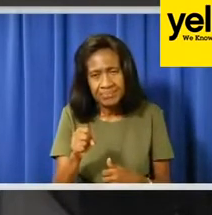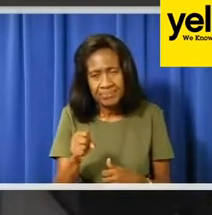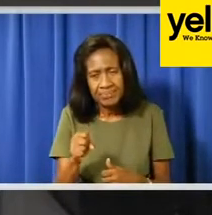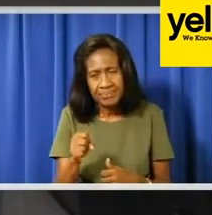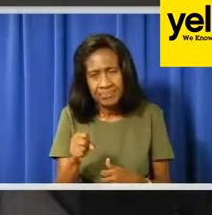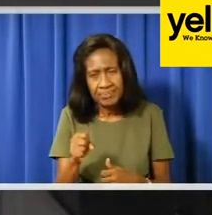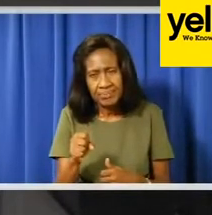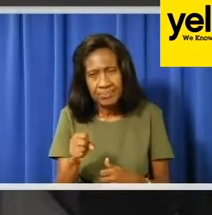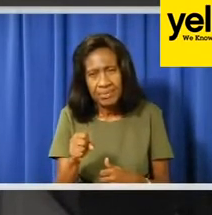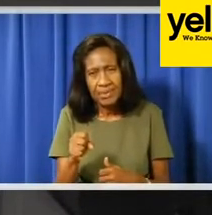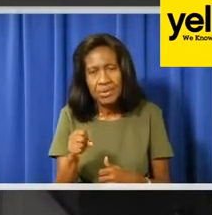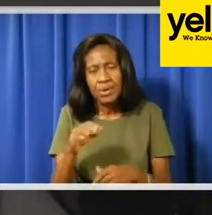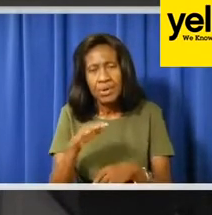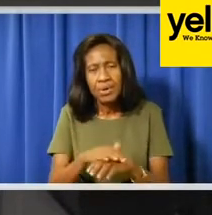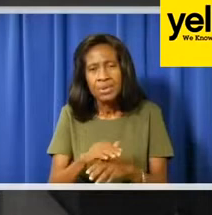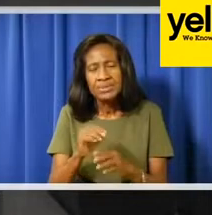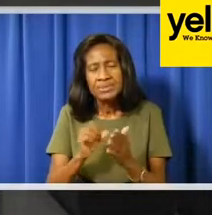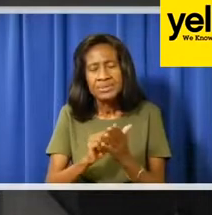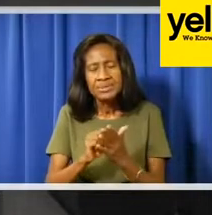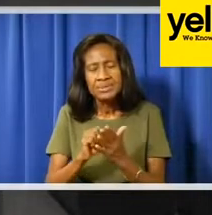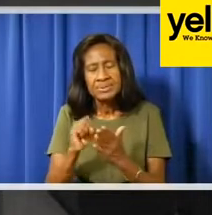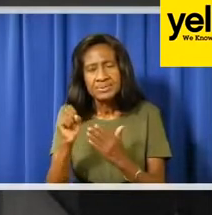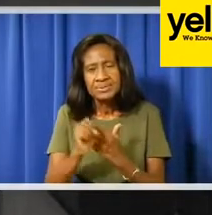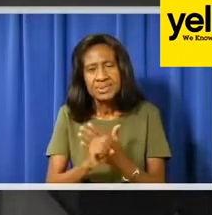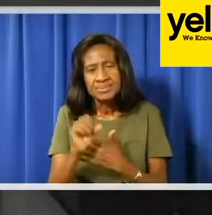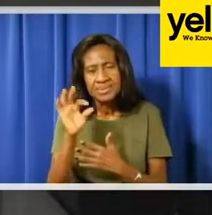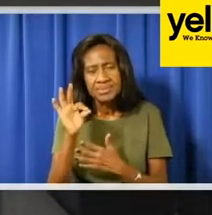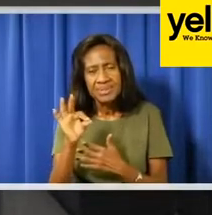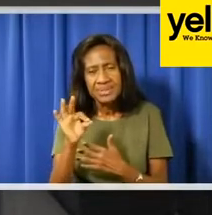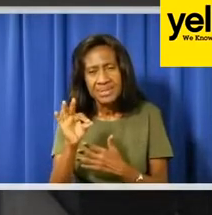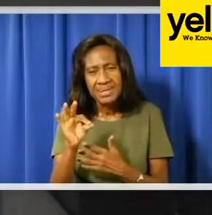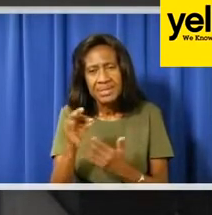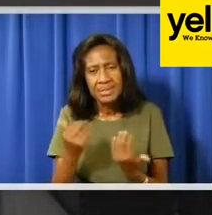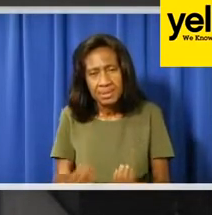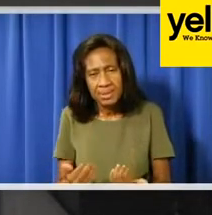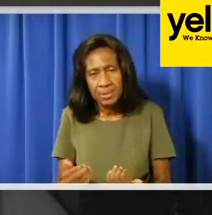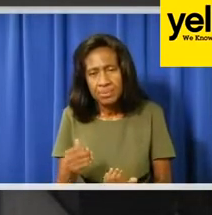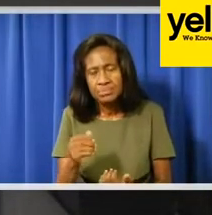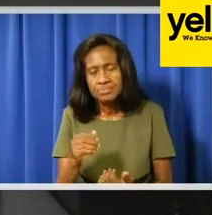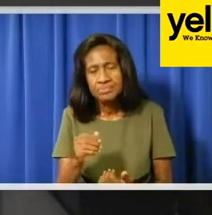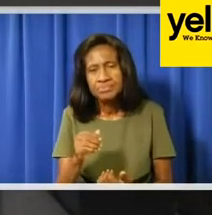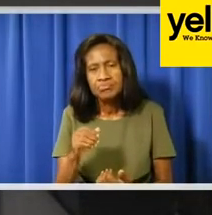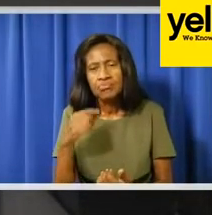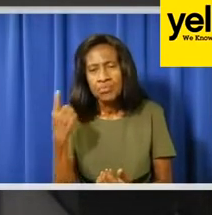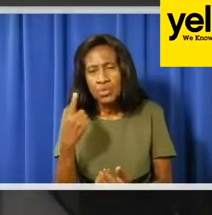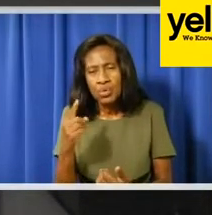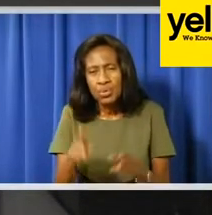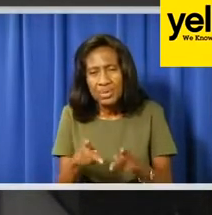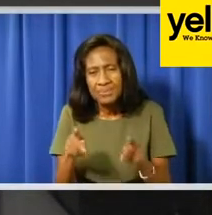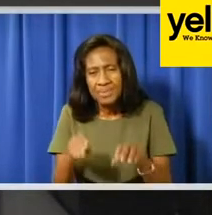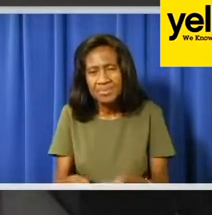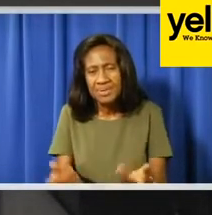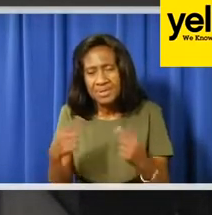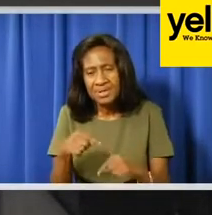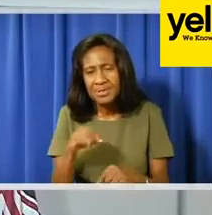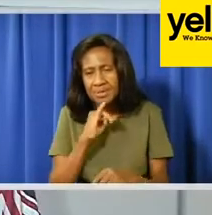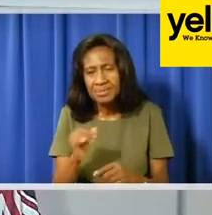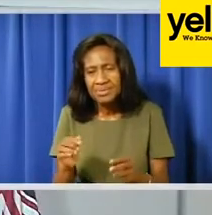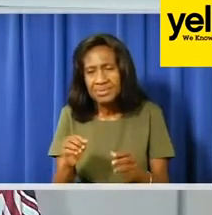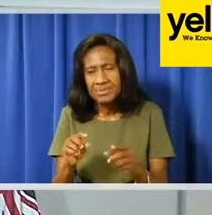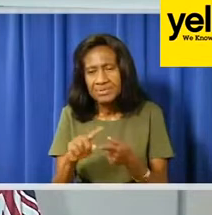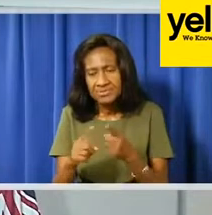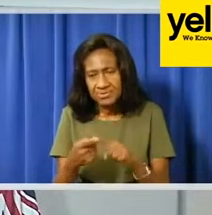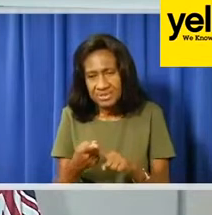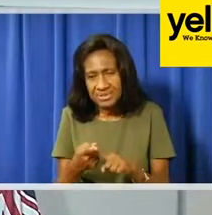anybody be able to come? Like, are you lifting, like, because at the moment, the only people that can come are friends, relatives... The flights are no